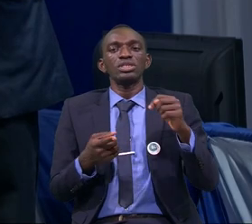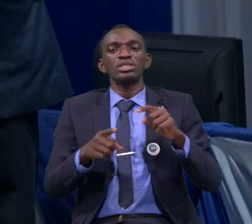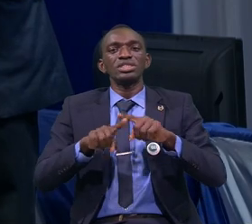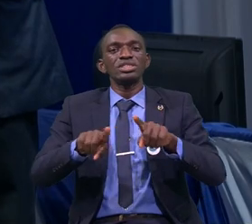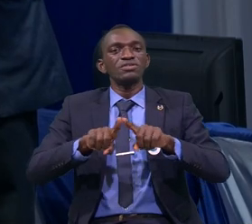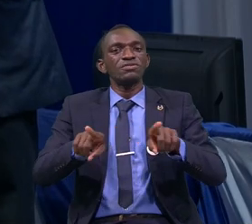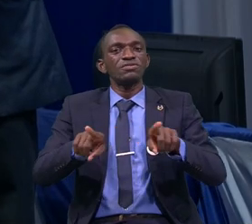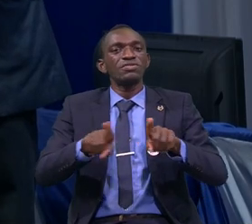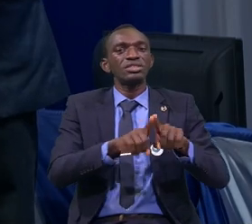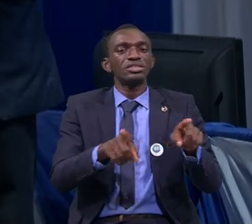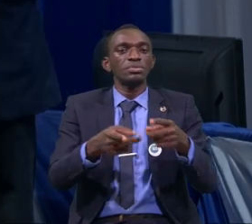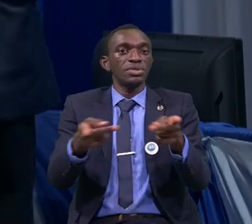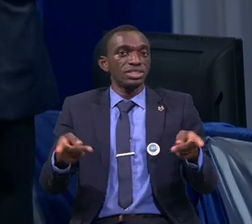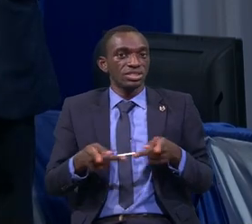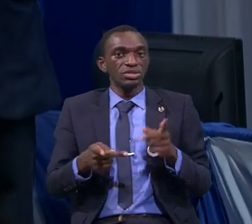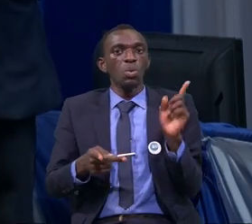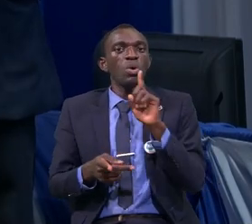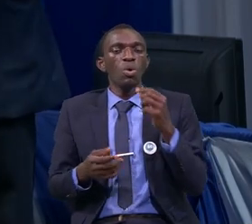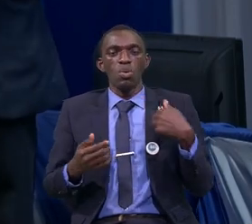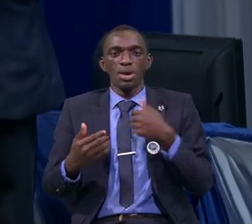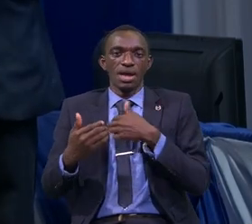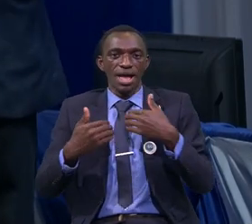we are having the banquet.